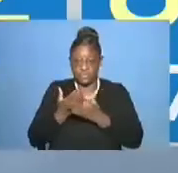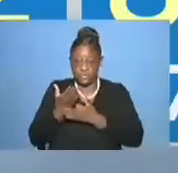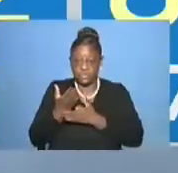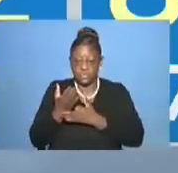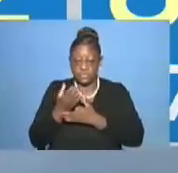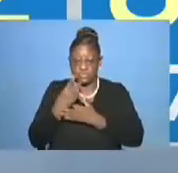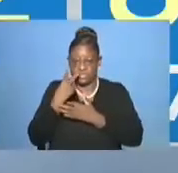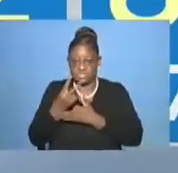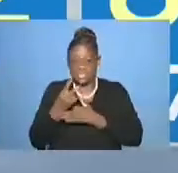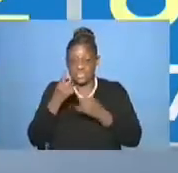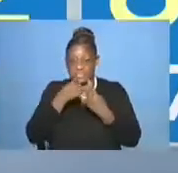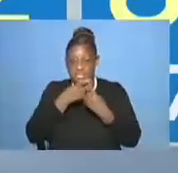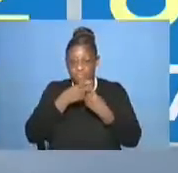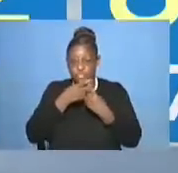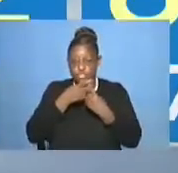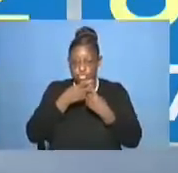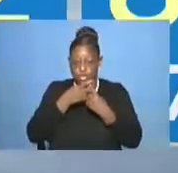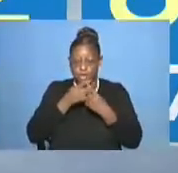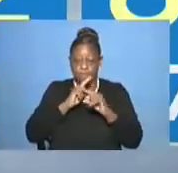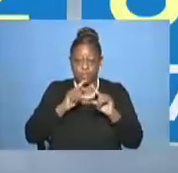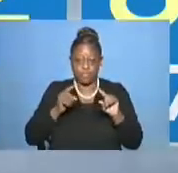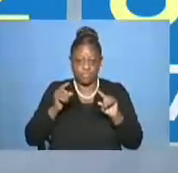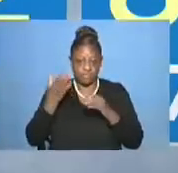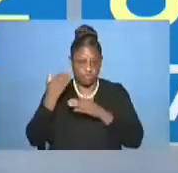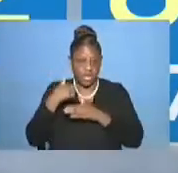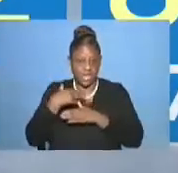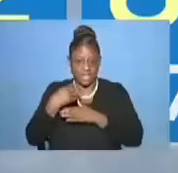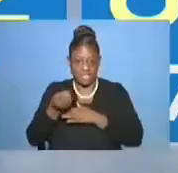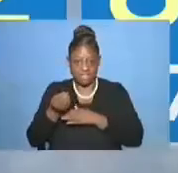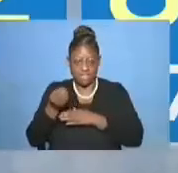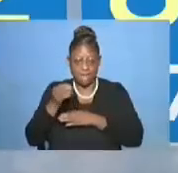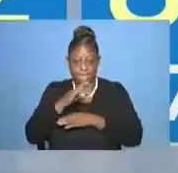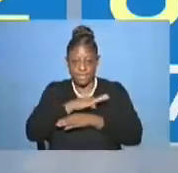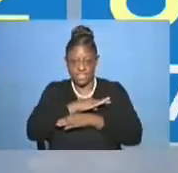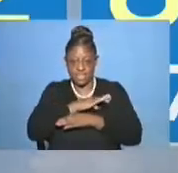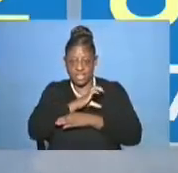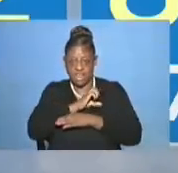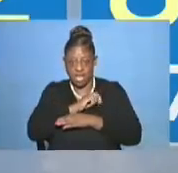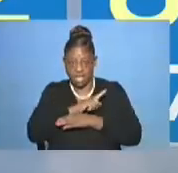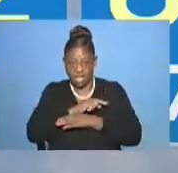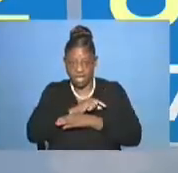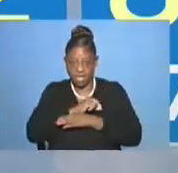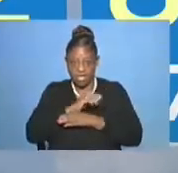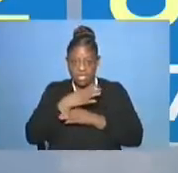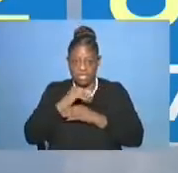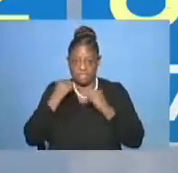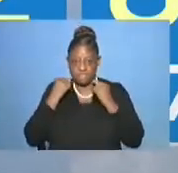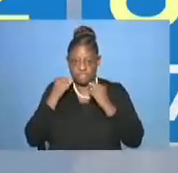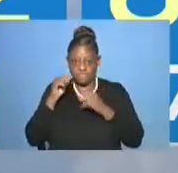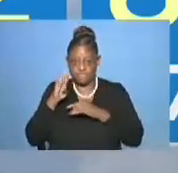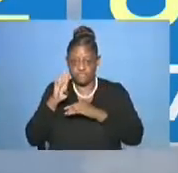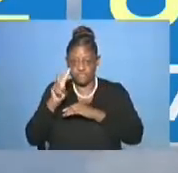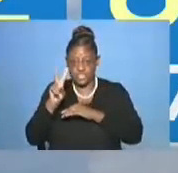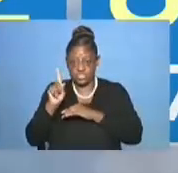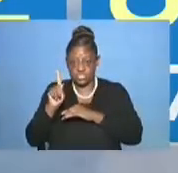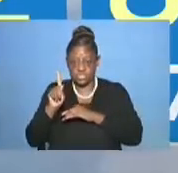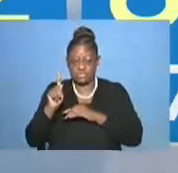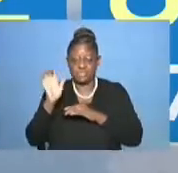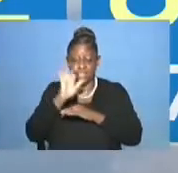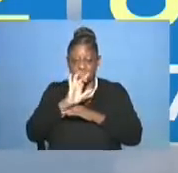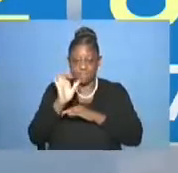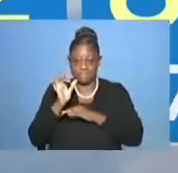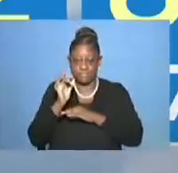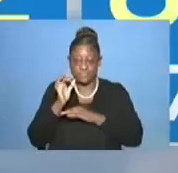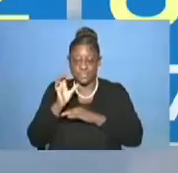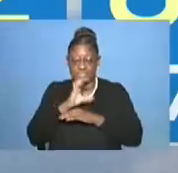will see some milder temperatures. But just before I leave, Elder Beverly Clagg, that's the wife of Bishop V.G. Clagg. Yes, she celebrated her birthday today,